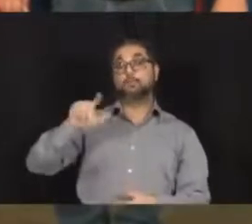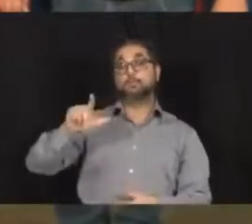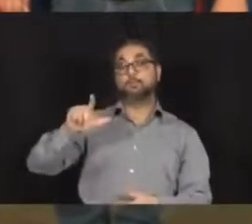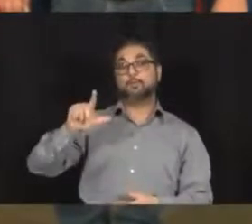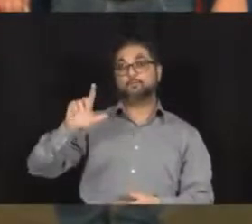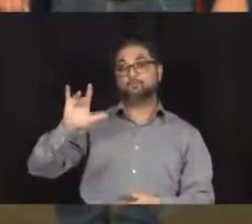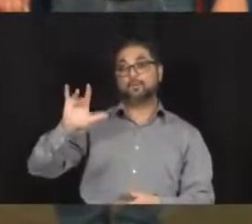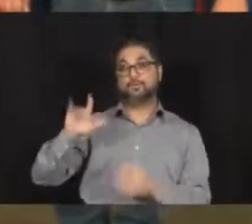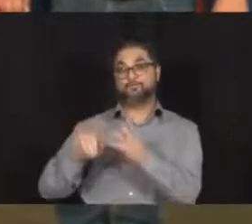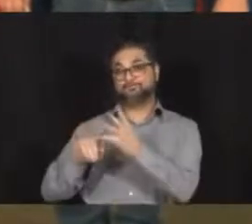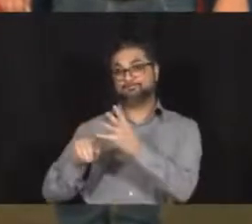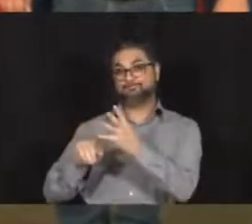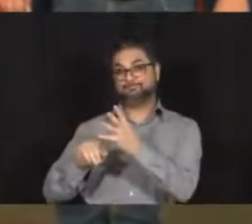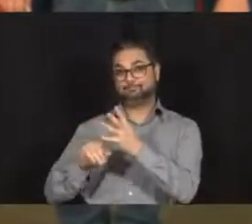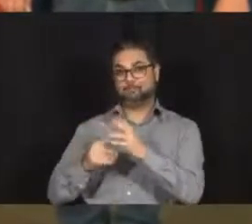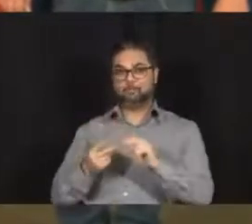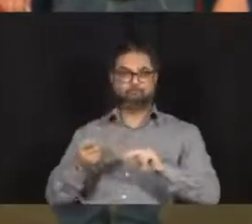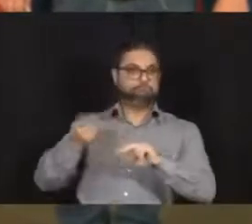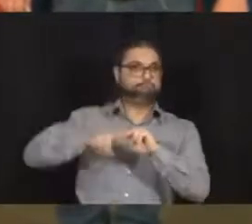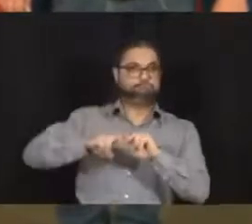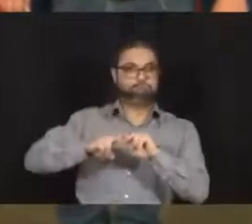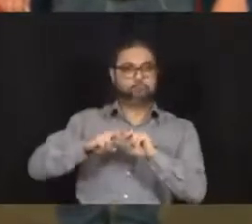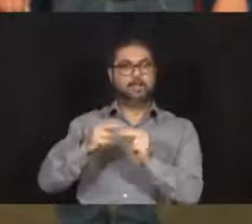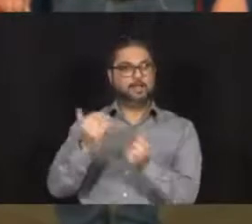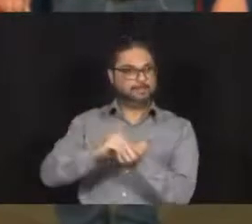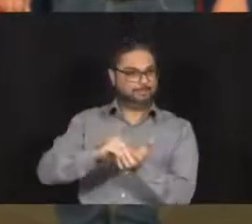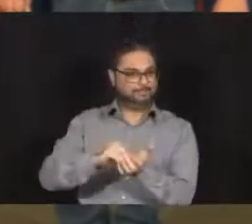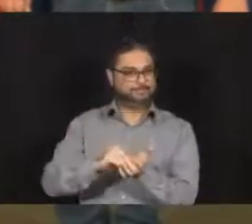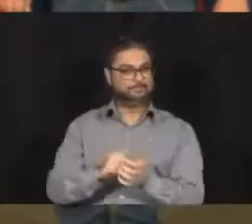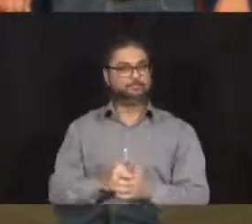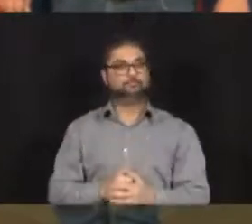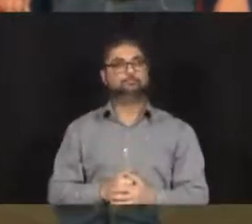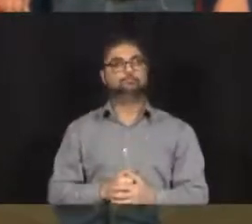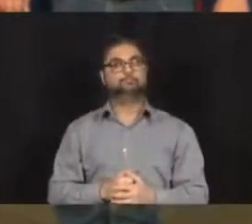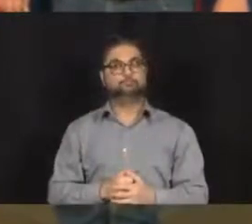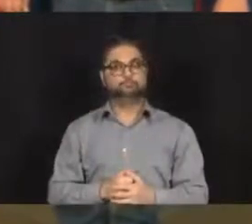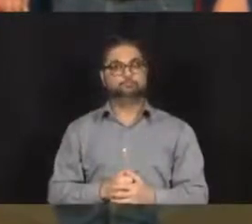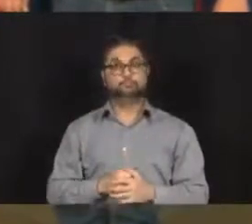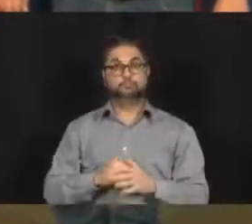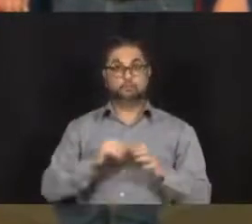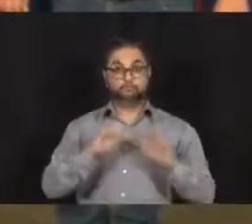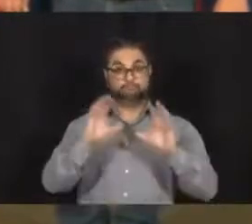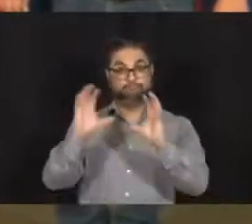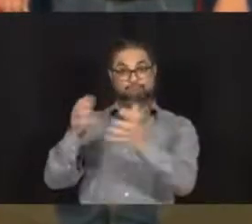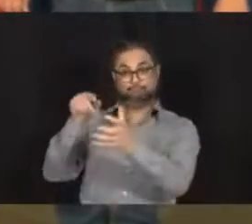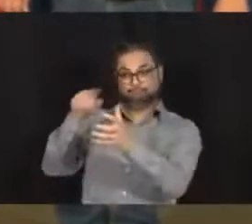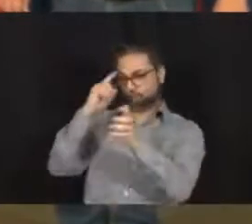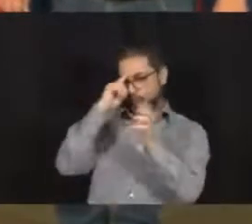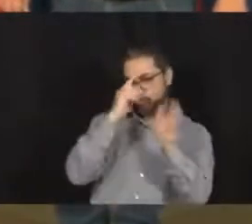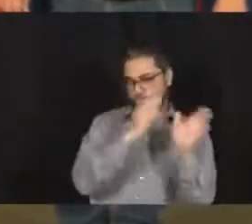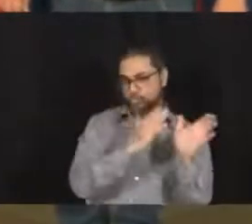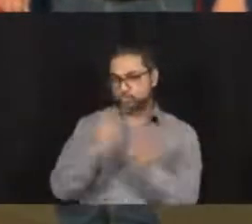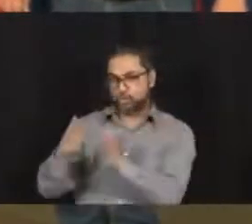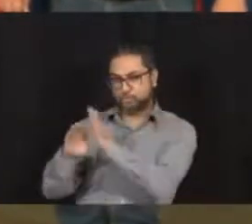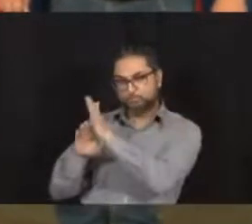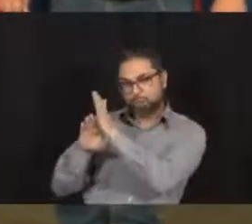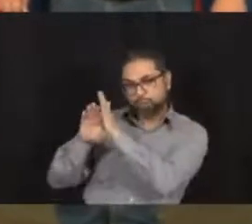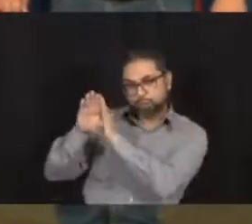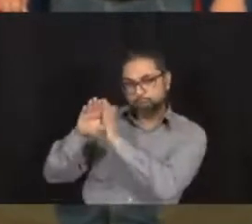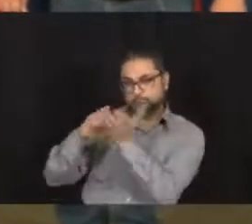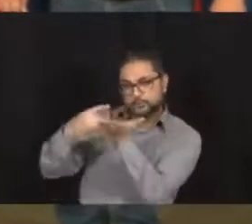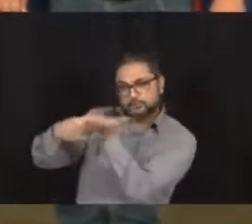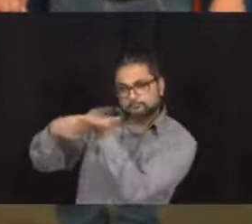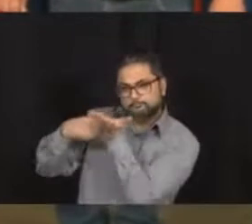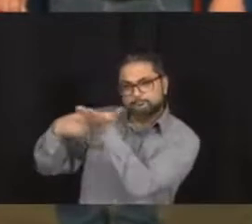do have a group that has developed a strategy for this. We are reaching out, of course, first to frontline providers,